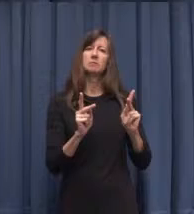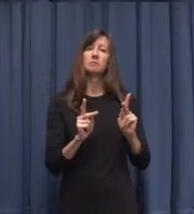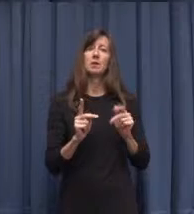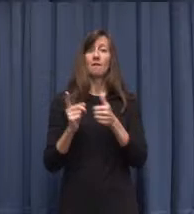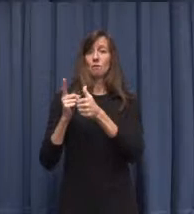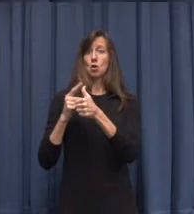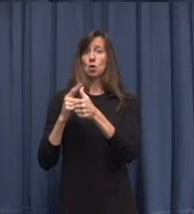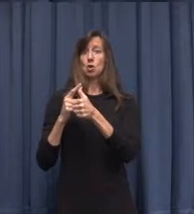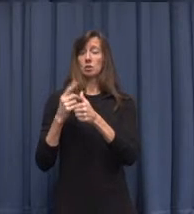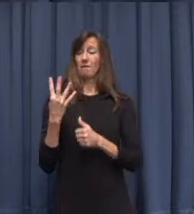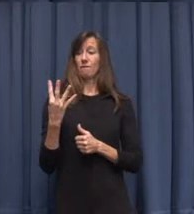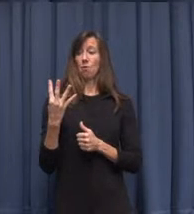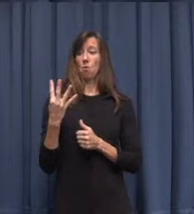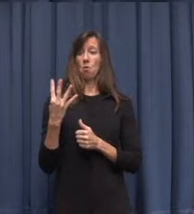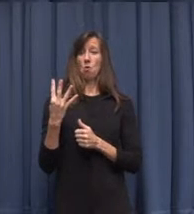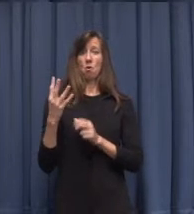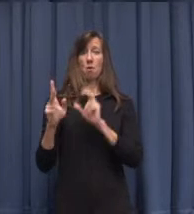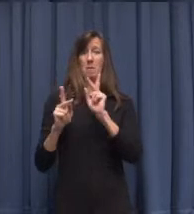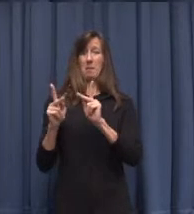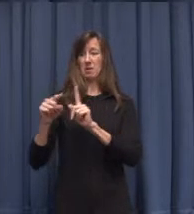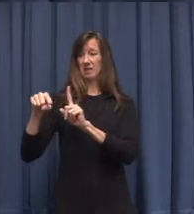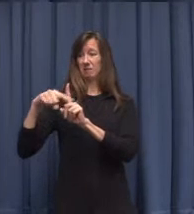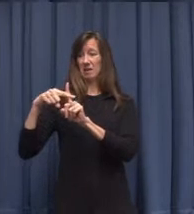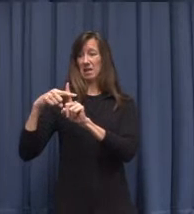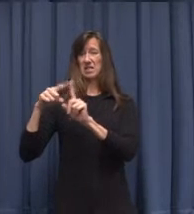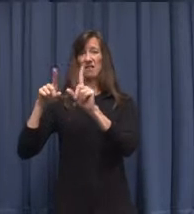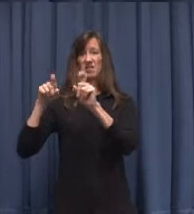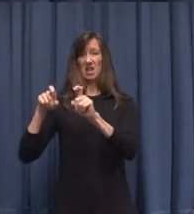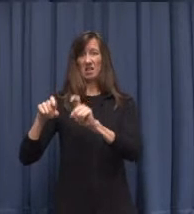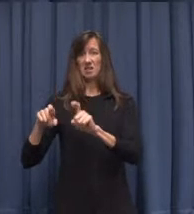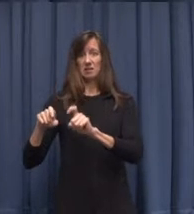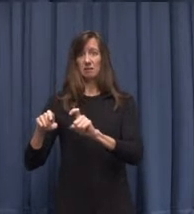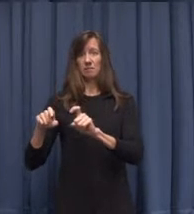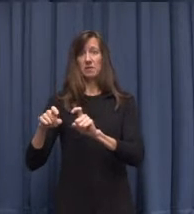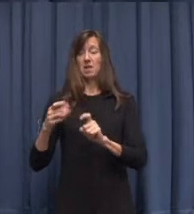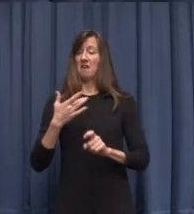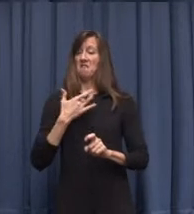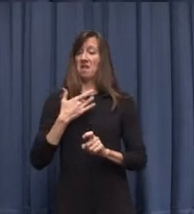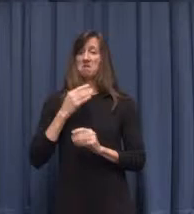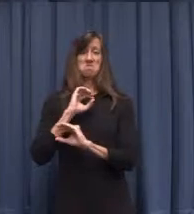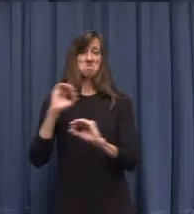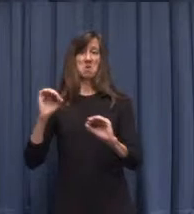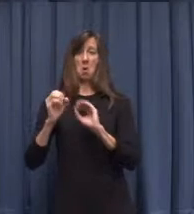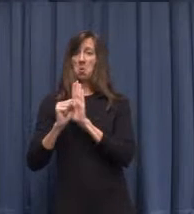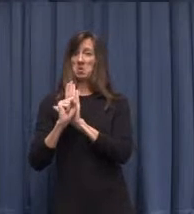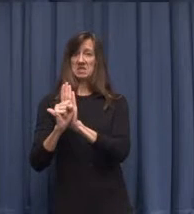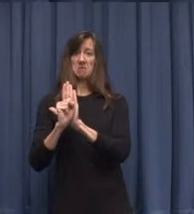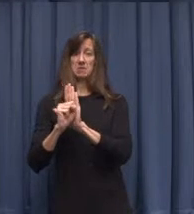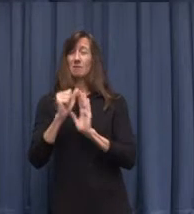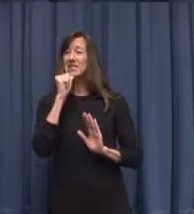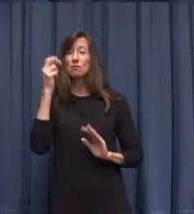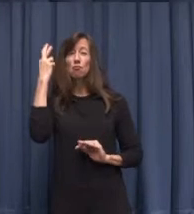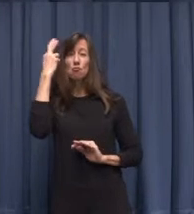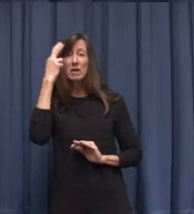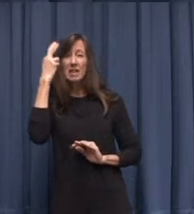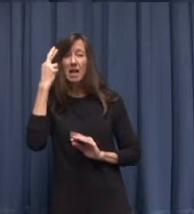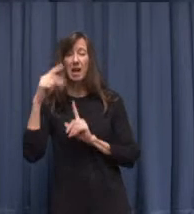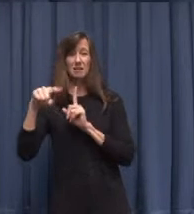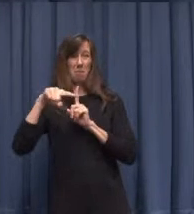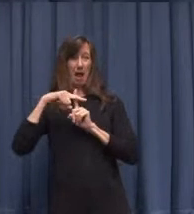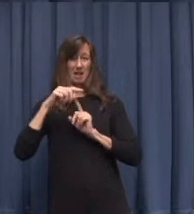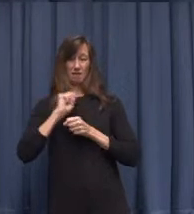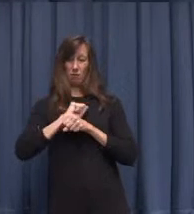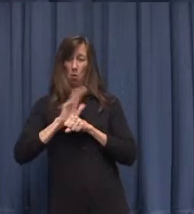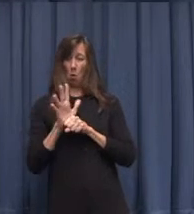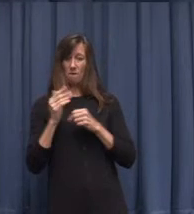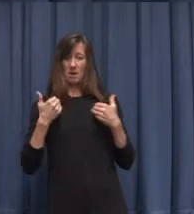were positive and asymptomatic, so did not realize they were positive. Over the last 2 to 3 weeks,